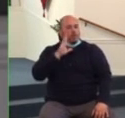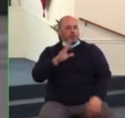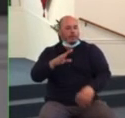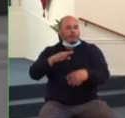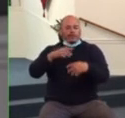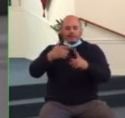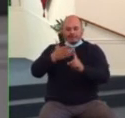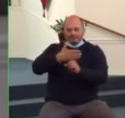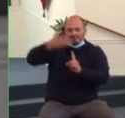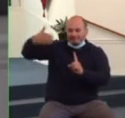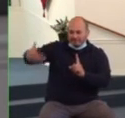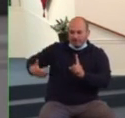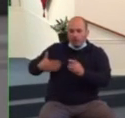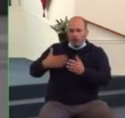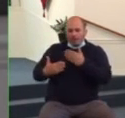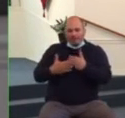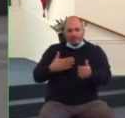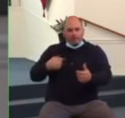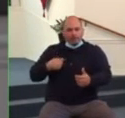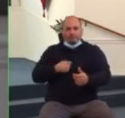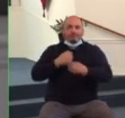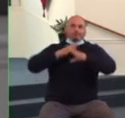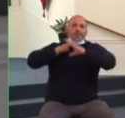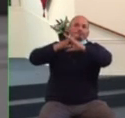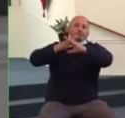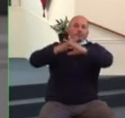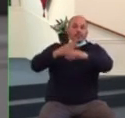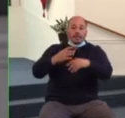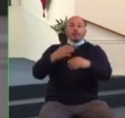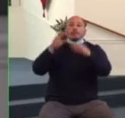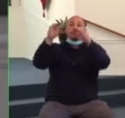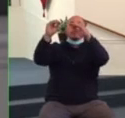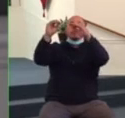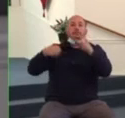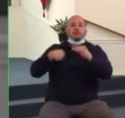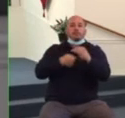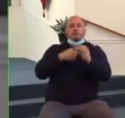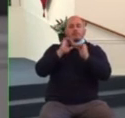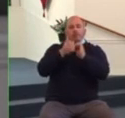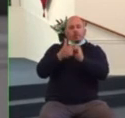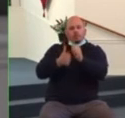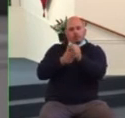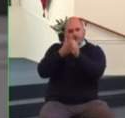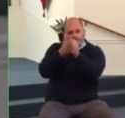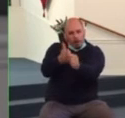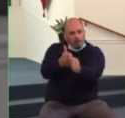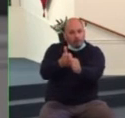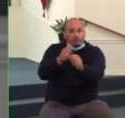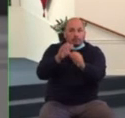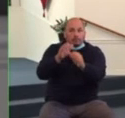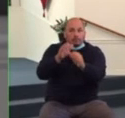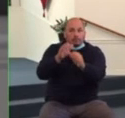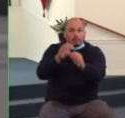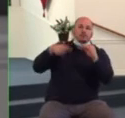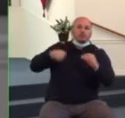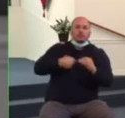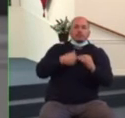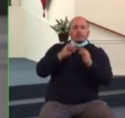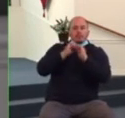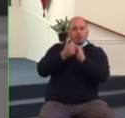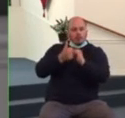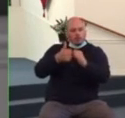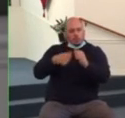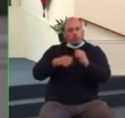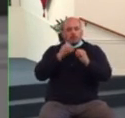deny ourselves, to say no to ourselves, to take up our cross and follow. Teach us, O God, to welcome little children and anyone who is